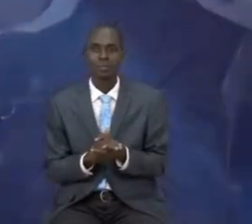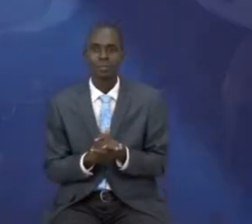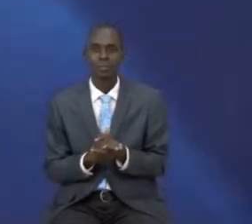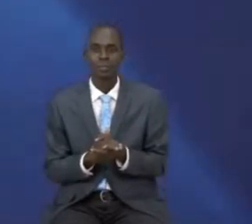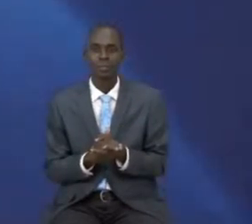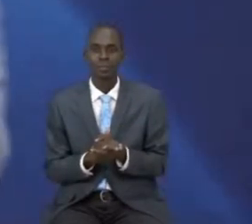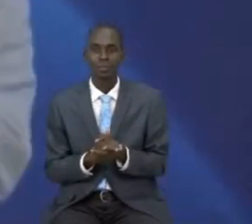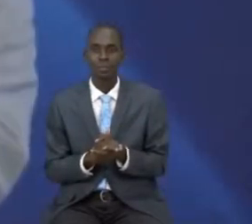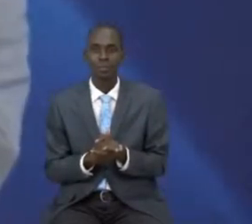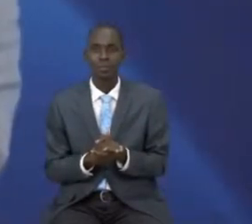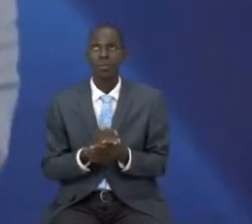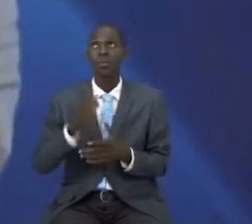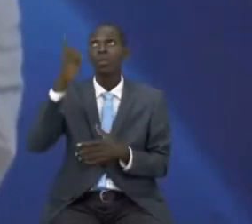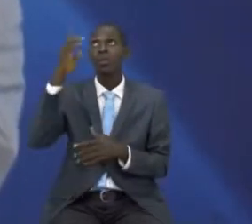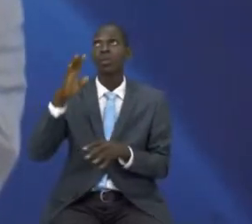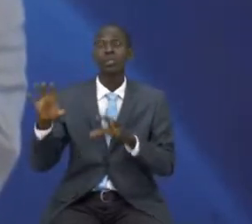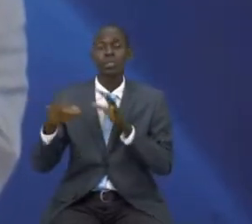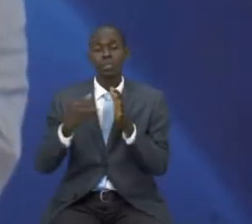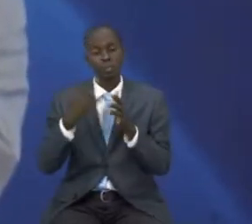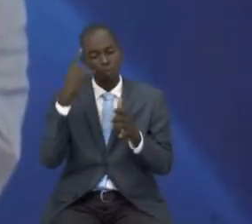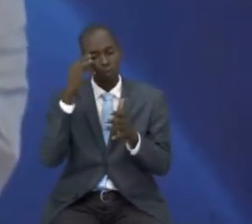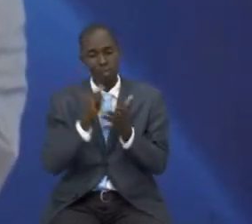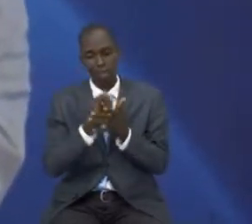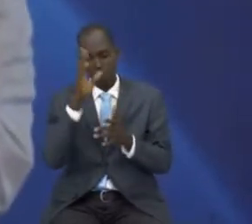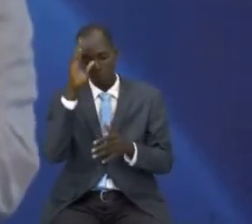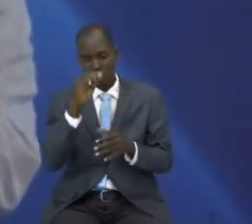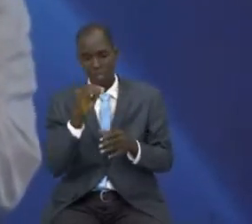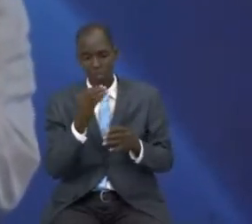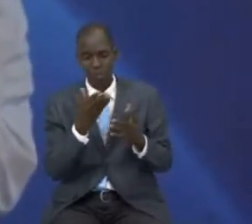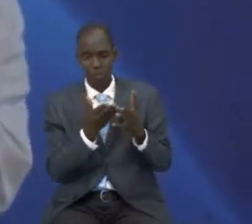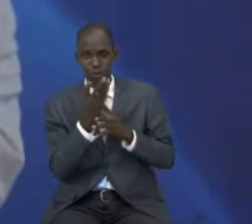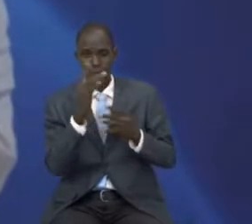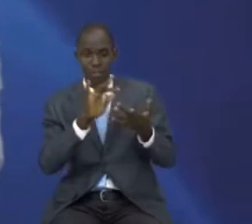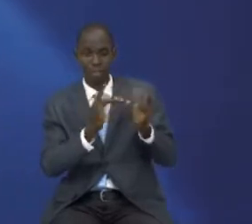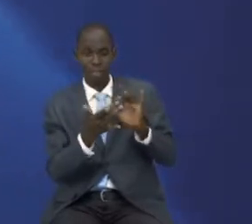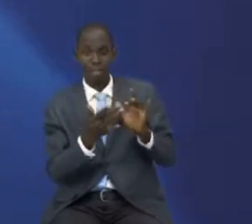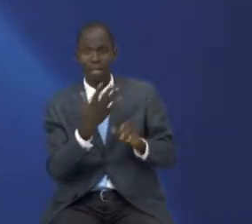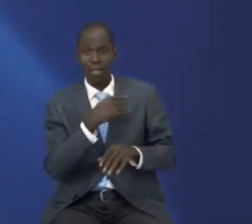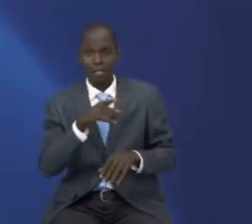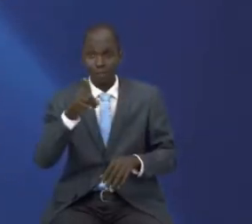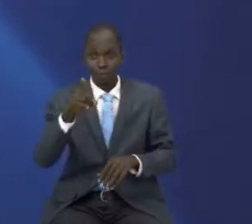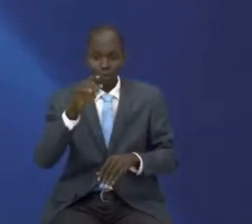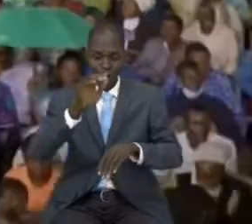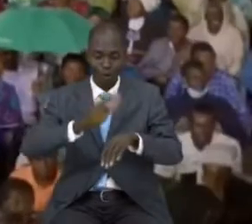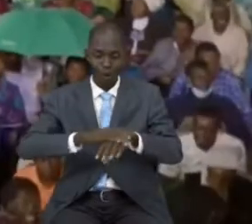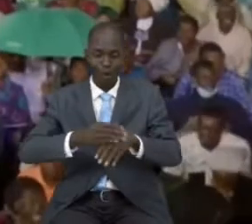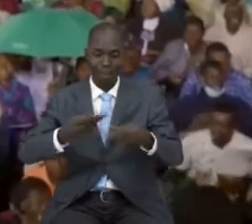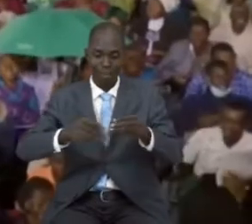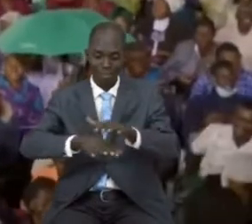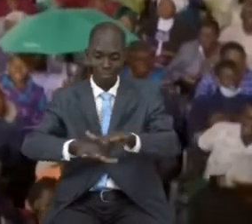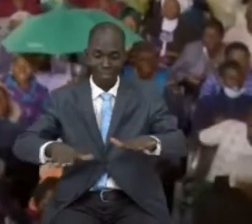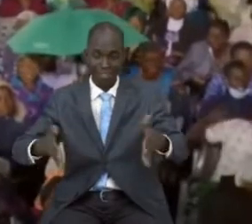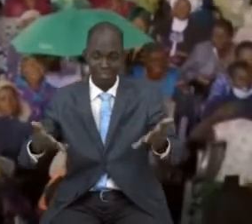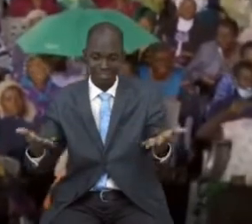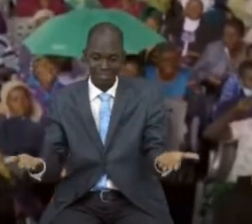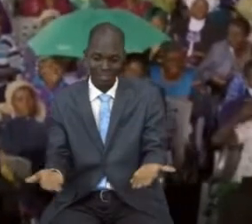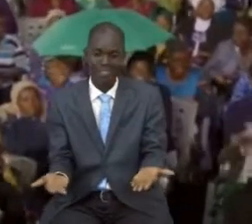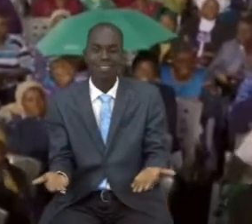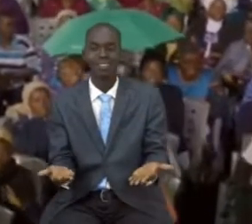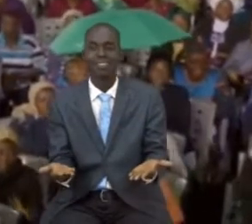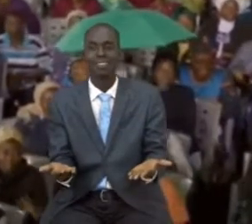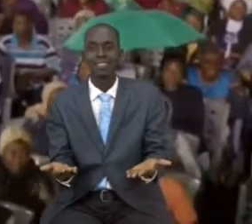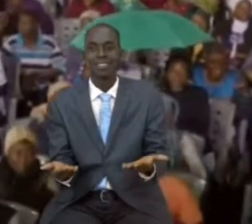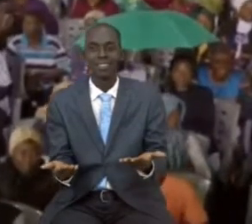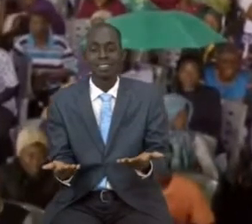Did it for the man online and you on land here.